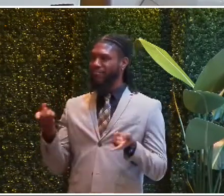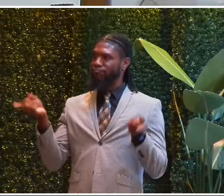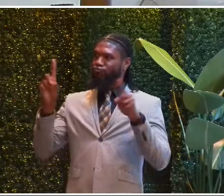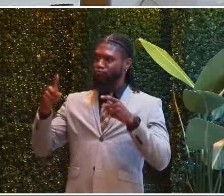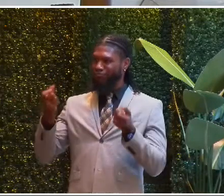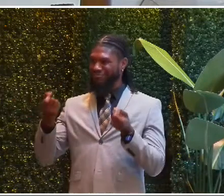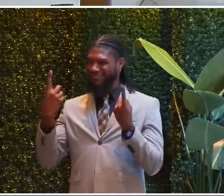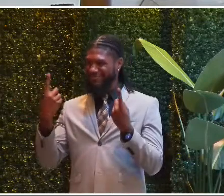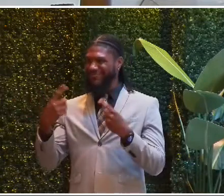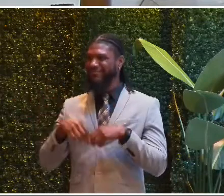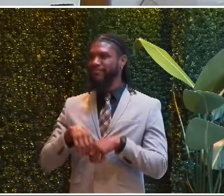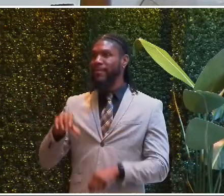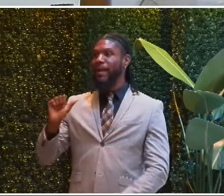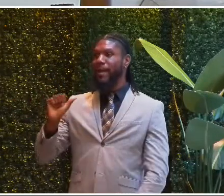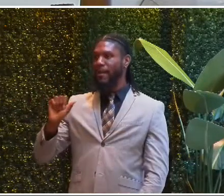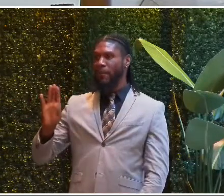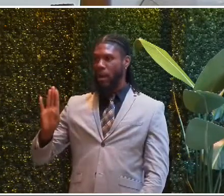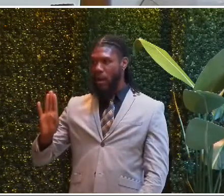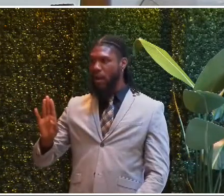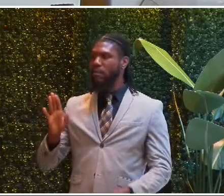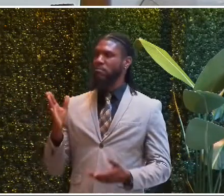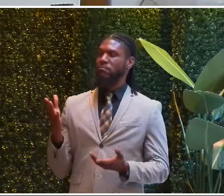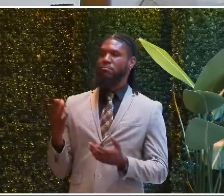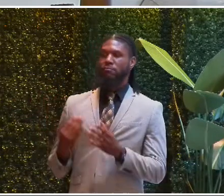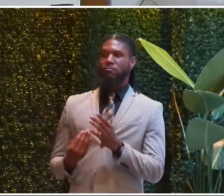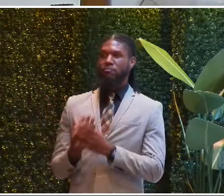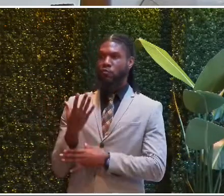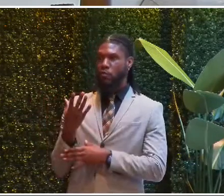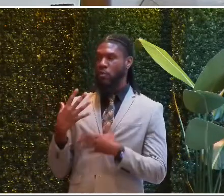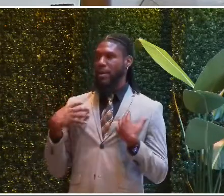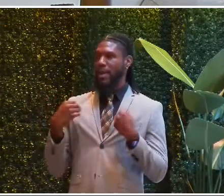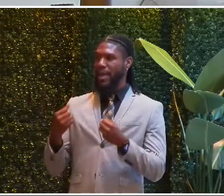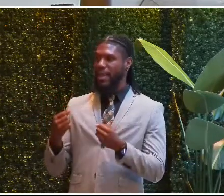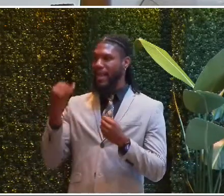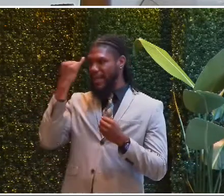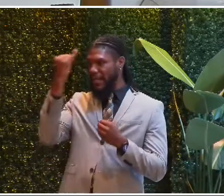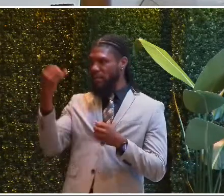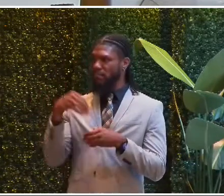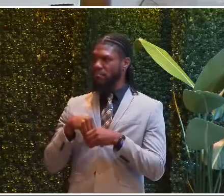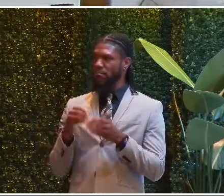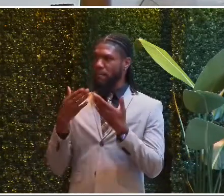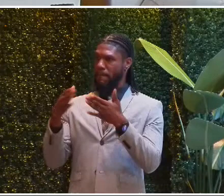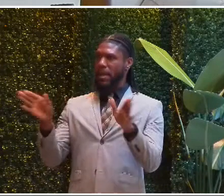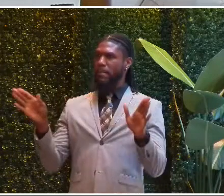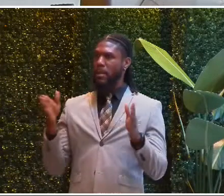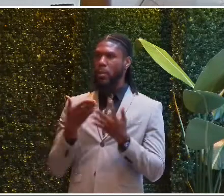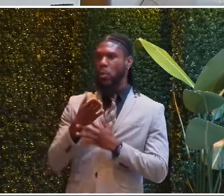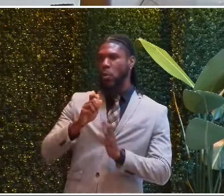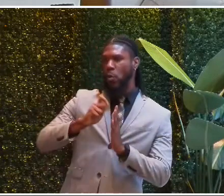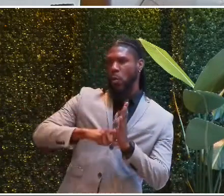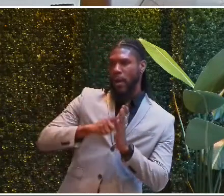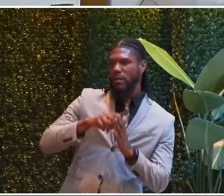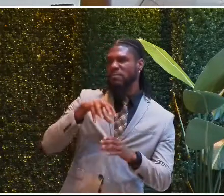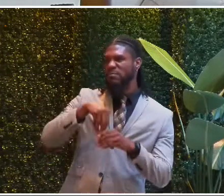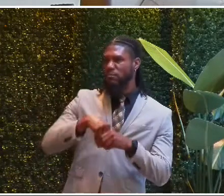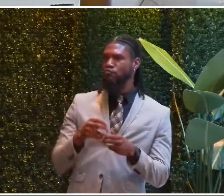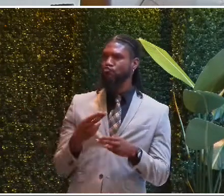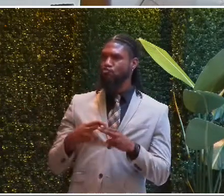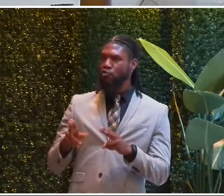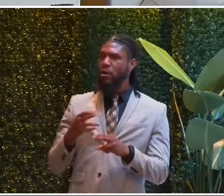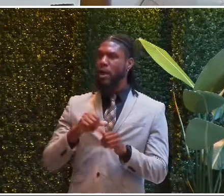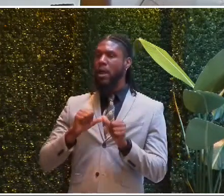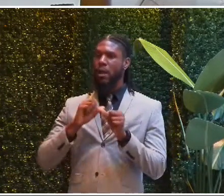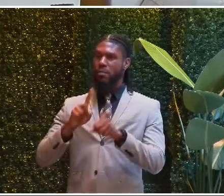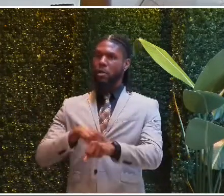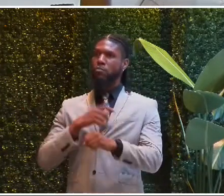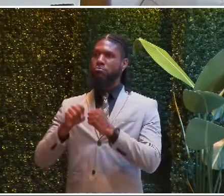Adrienne Marie Brown grows healing ideas in public through her writing, which includes short and long-form